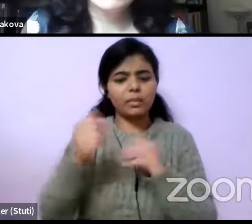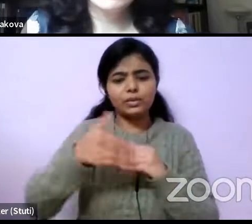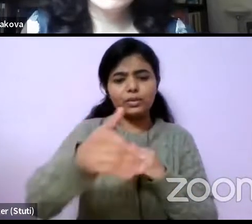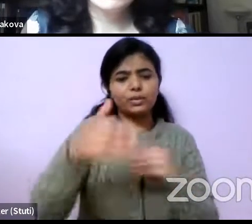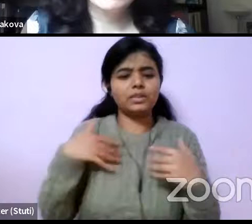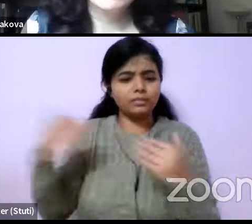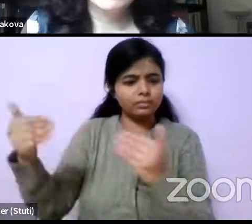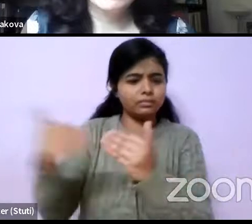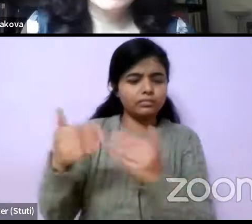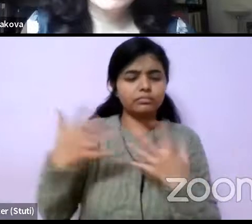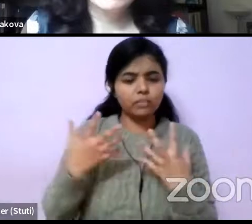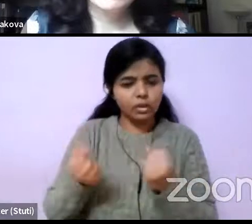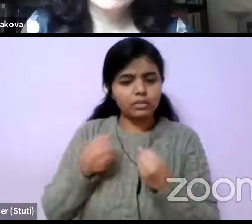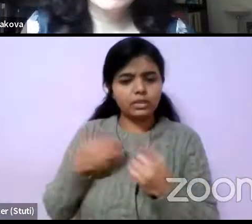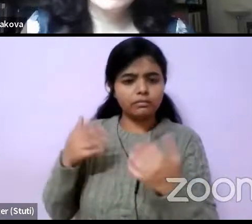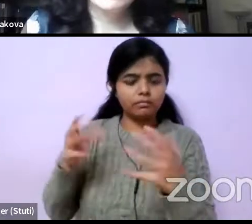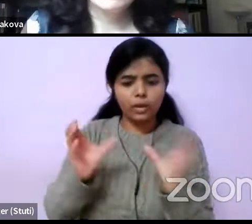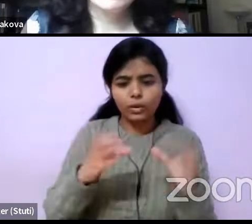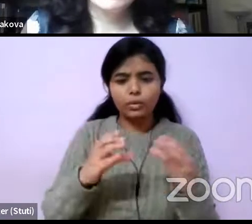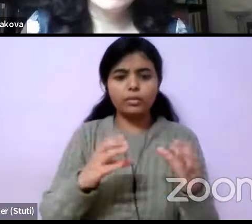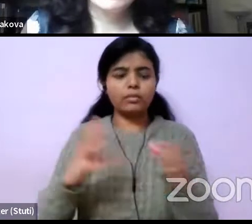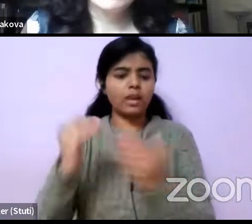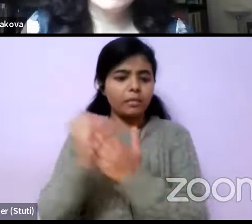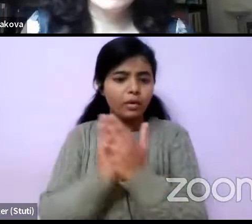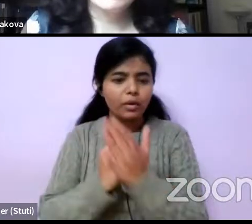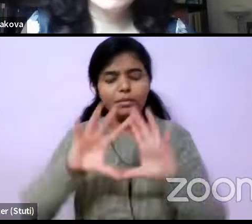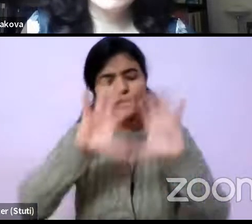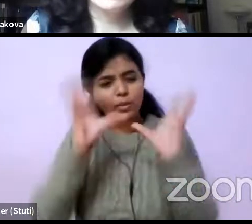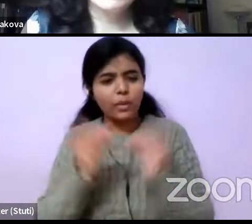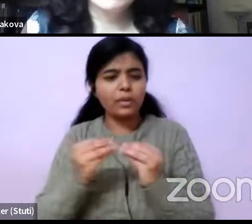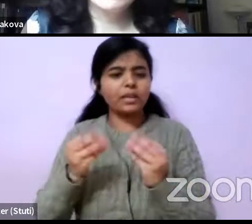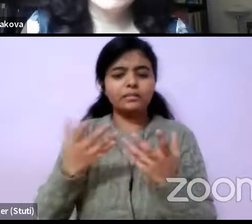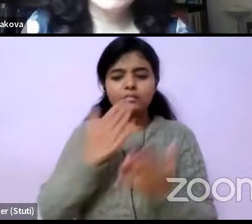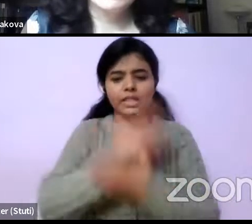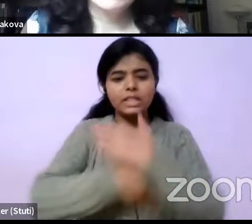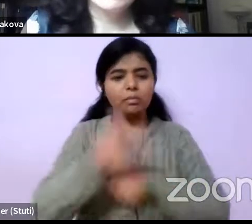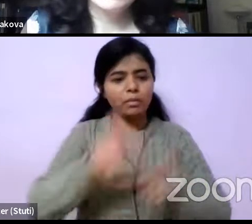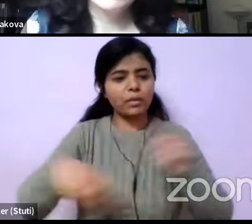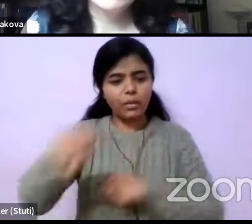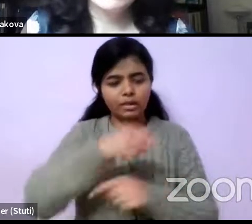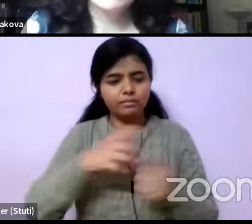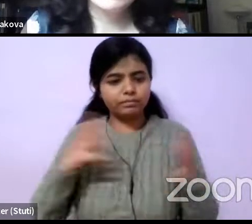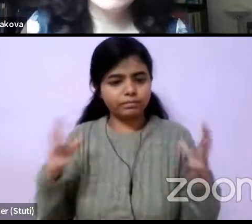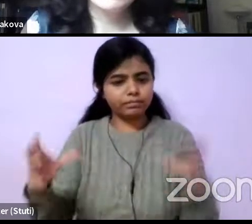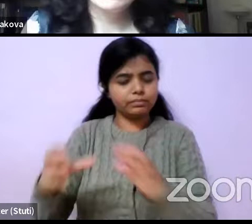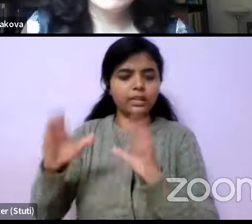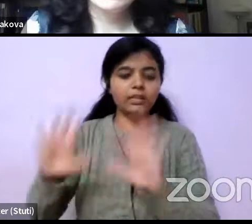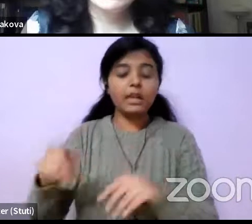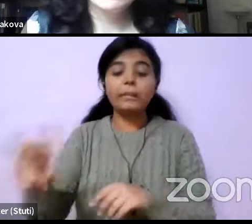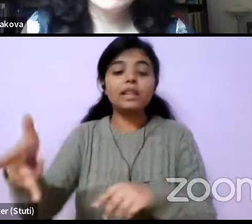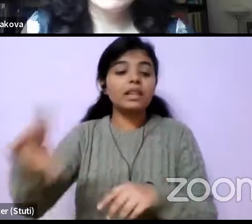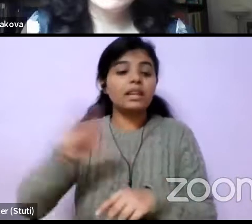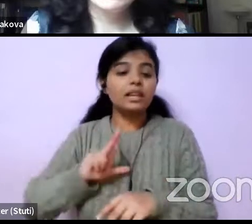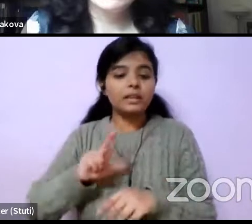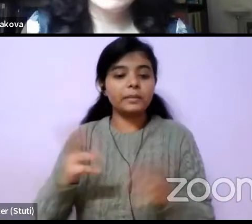this group, or even this all types of disabled group movement? They said that again,